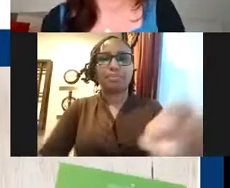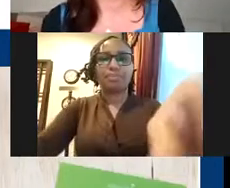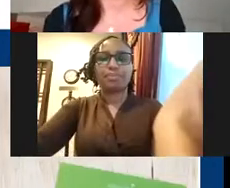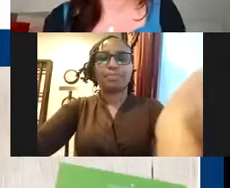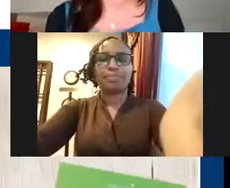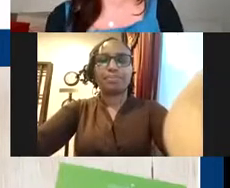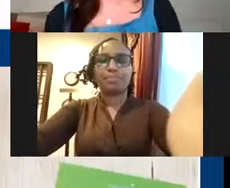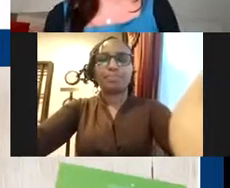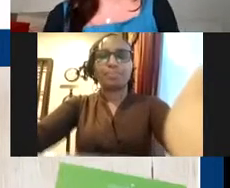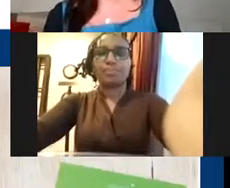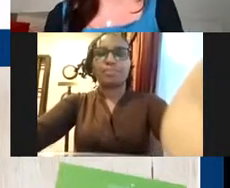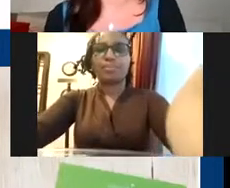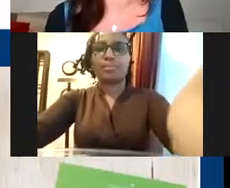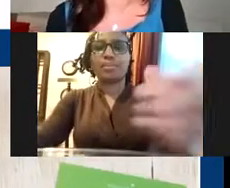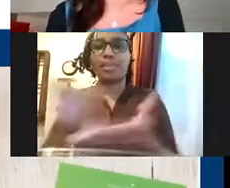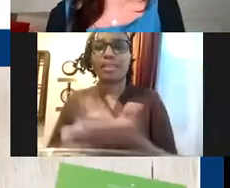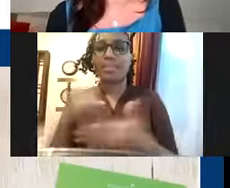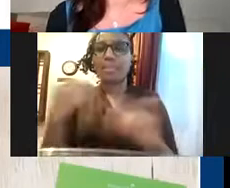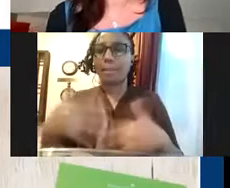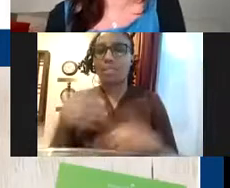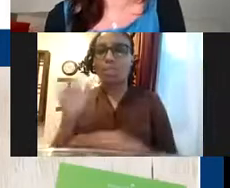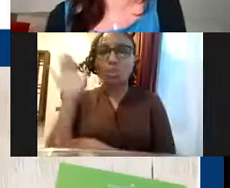That's amazing, and amazing to hear that.